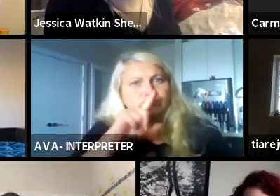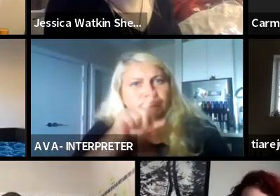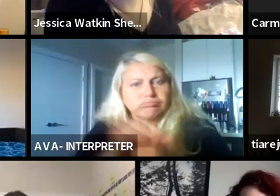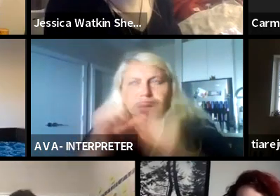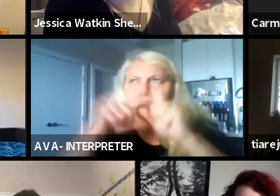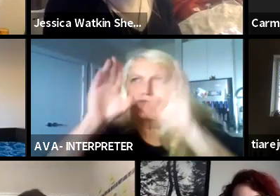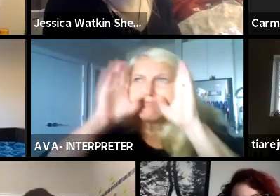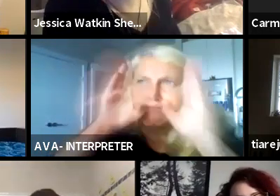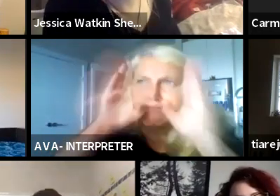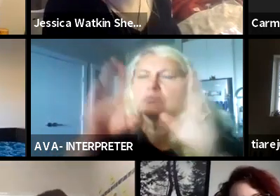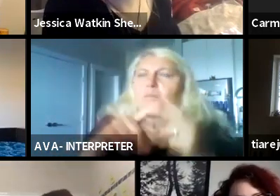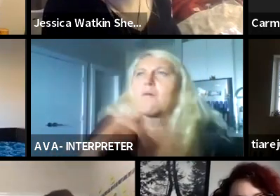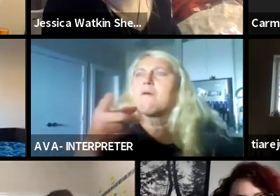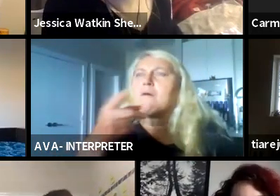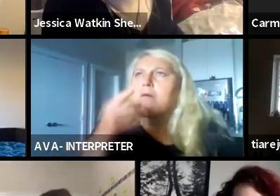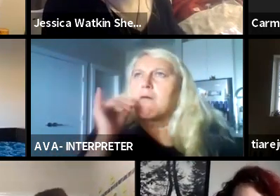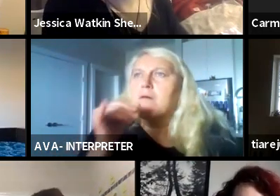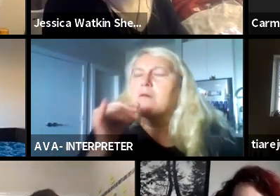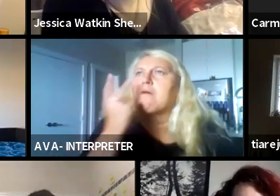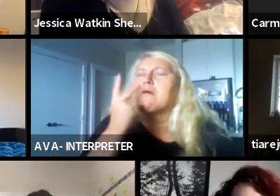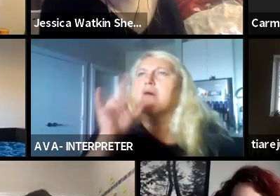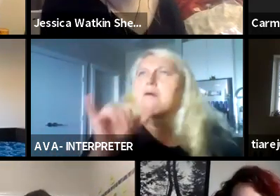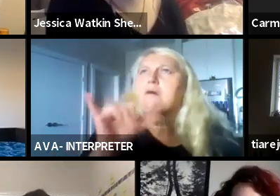to develop